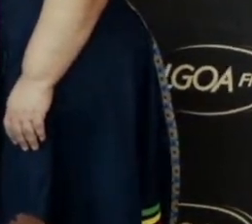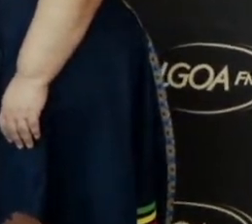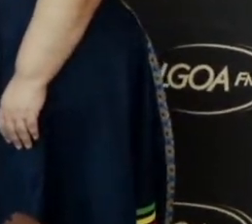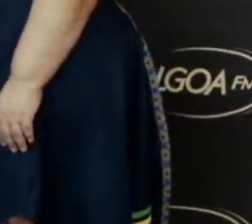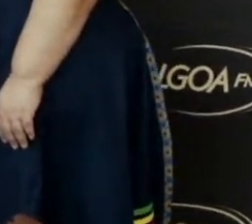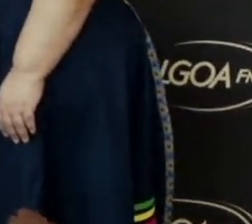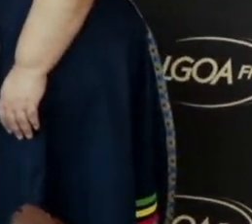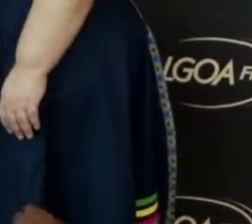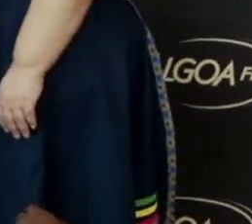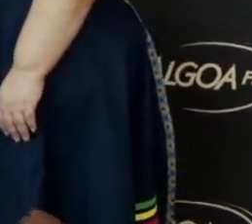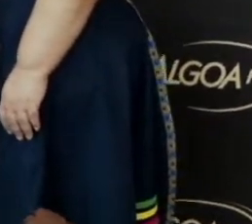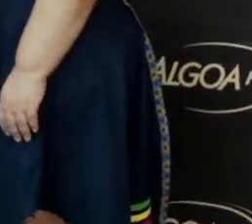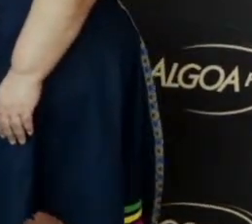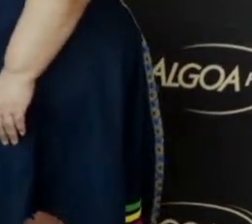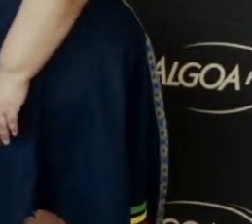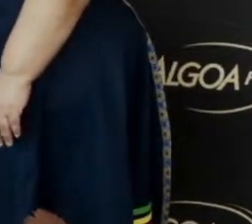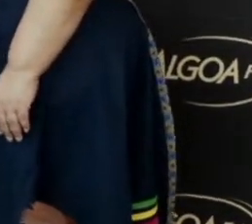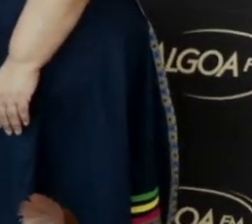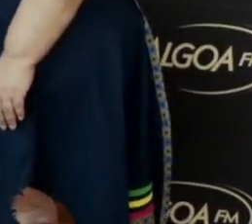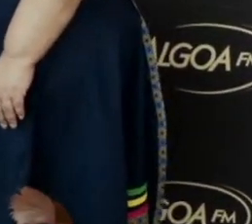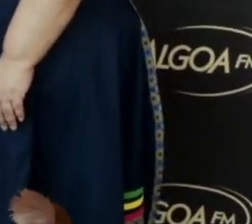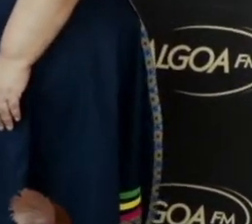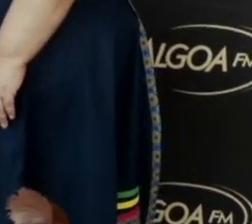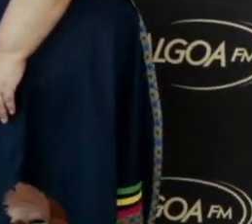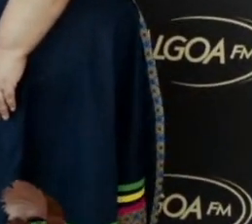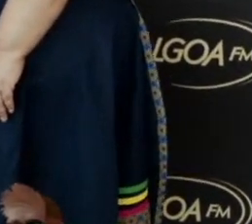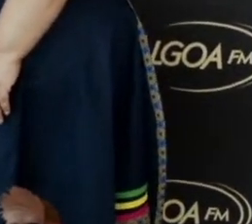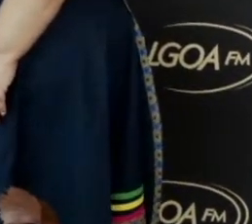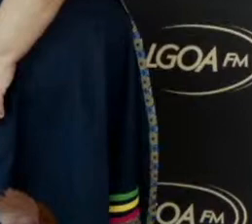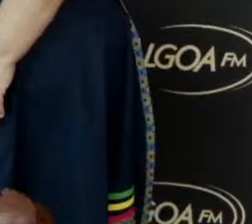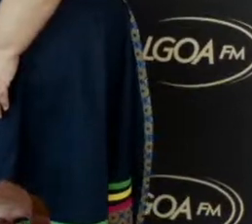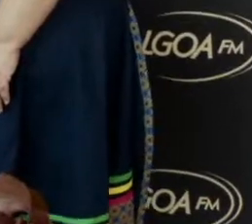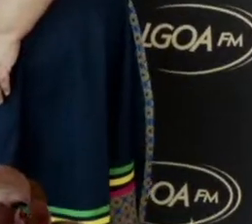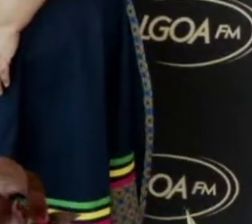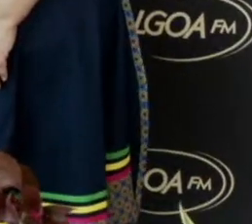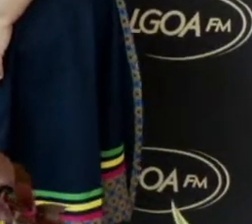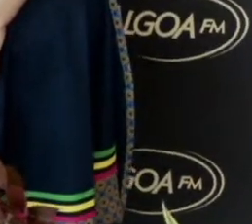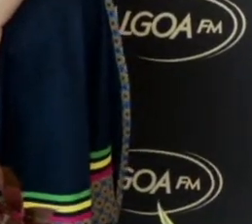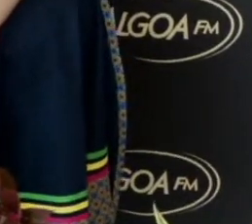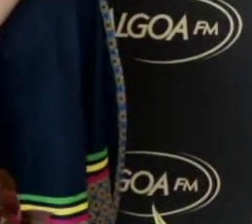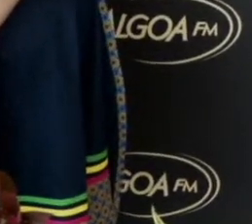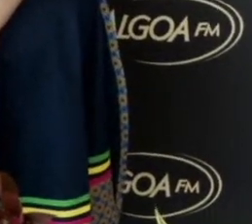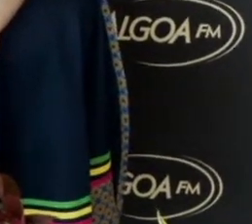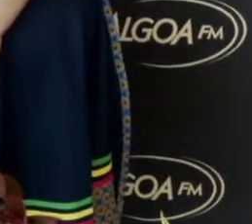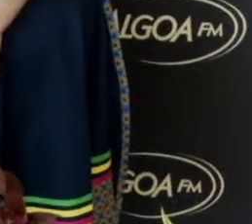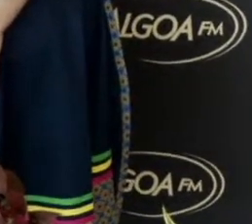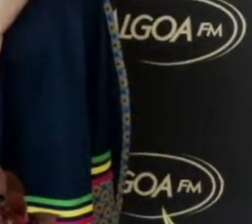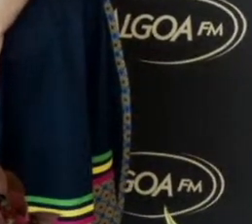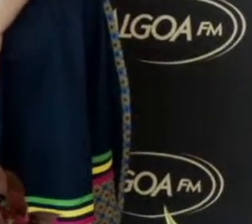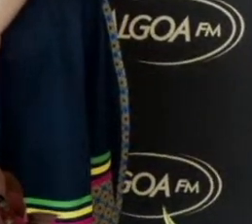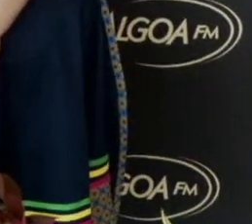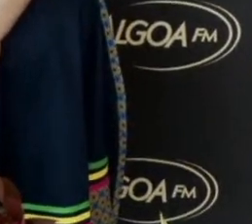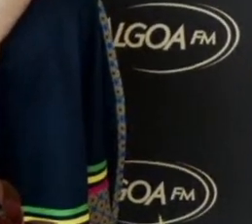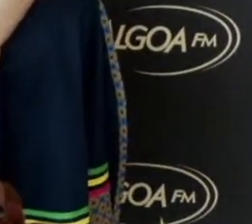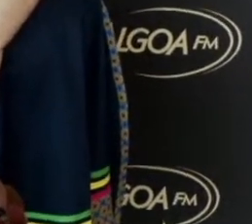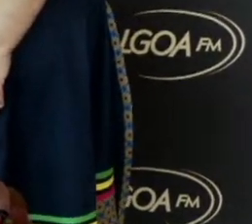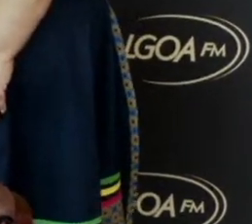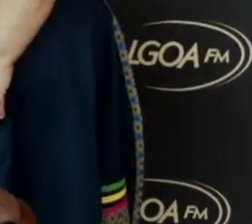You'll discover that there are a lot of other members of the media as the whole contingent of